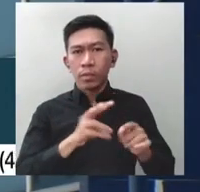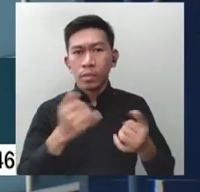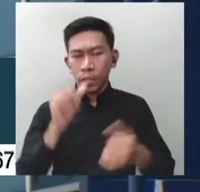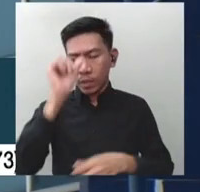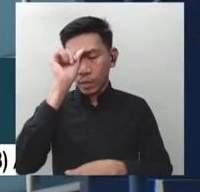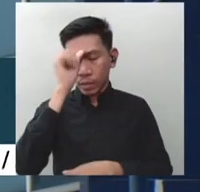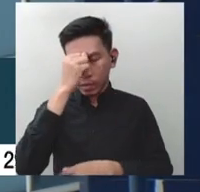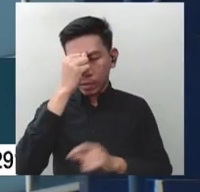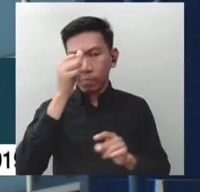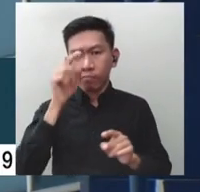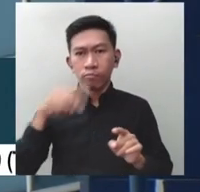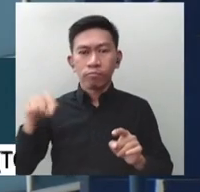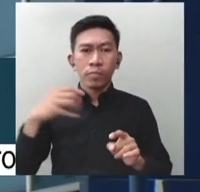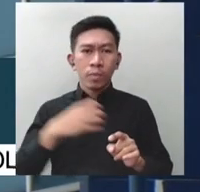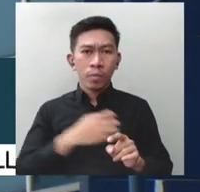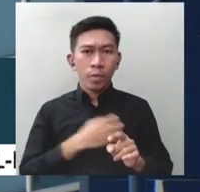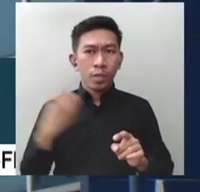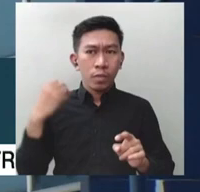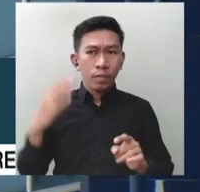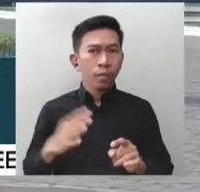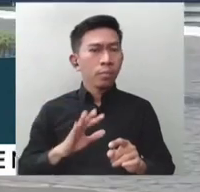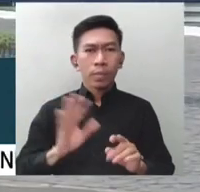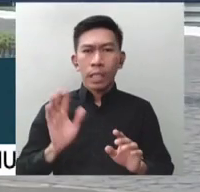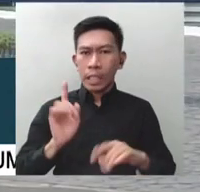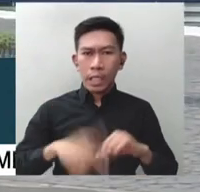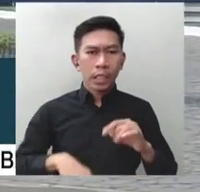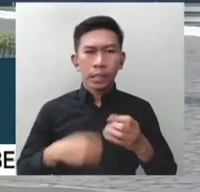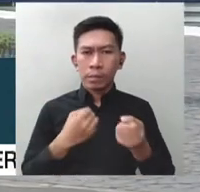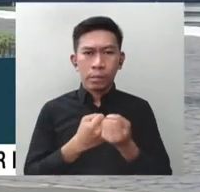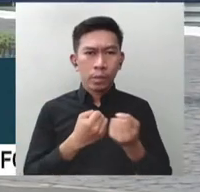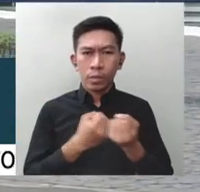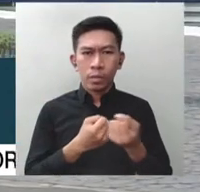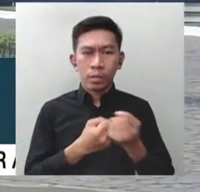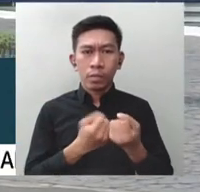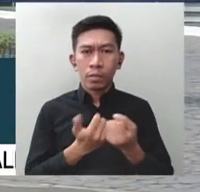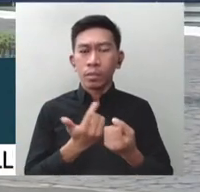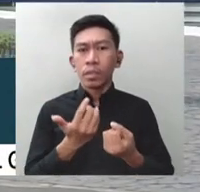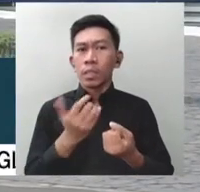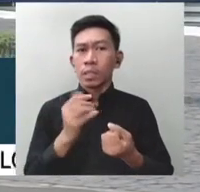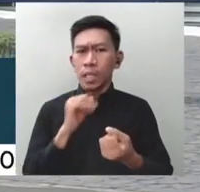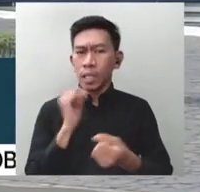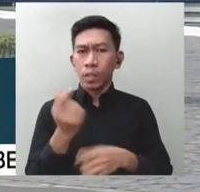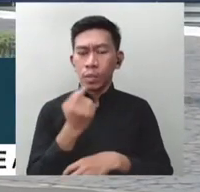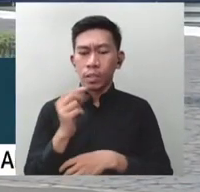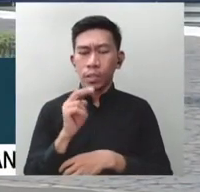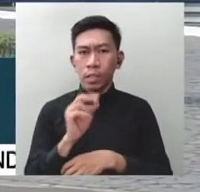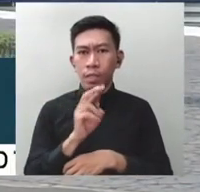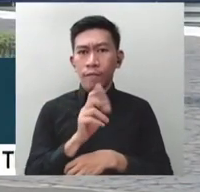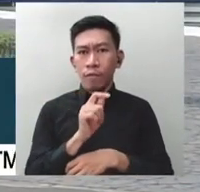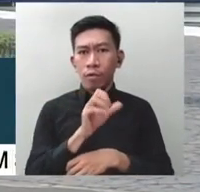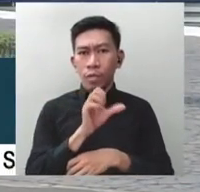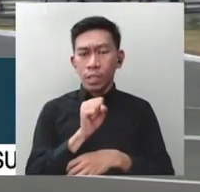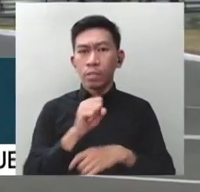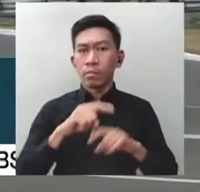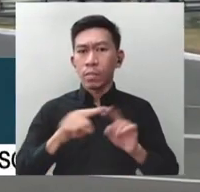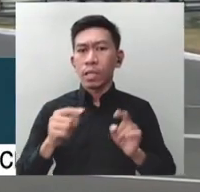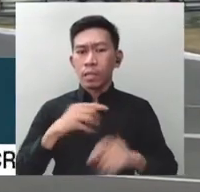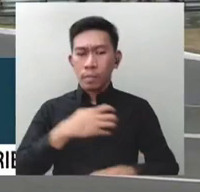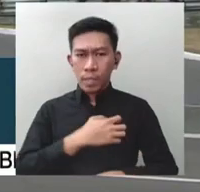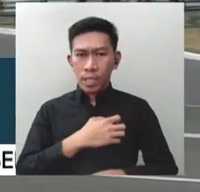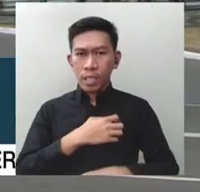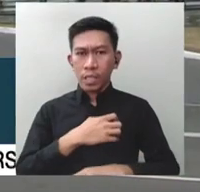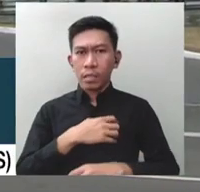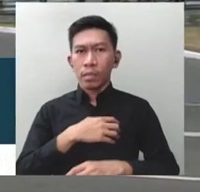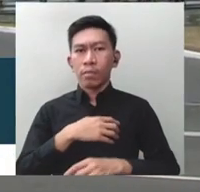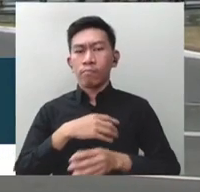police officers will never be tolerated, not only by the Nabotas police station but the PNP leadership. And as you mentioned